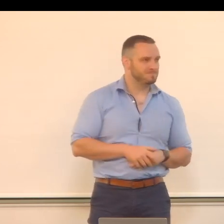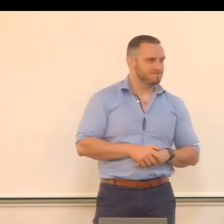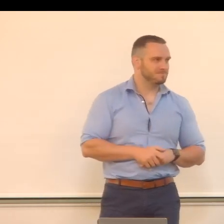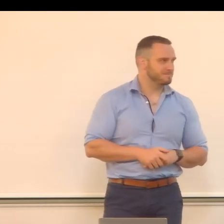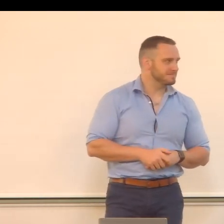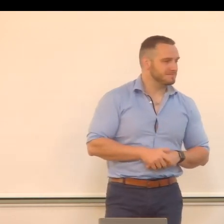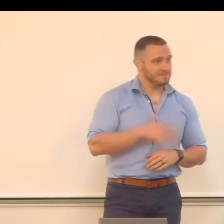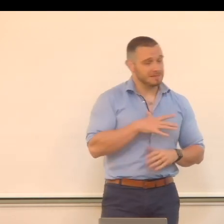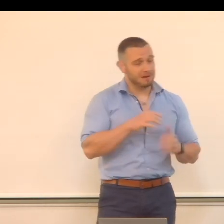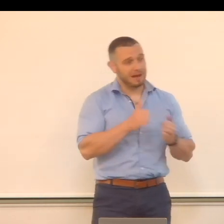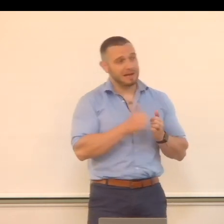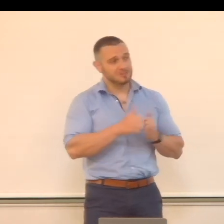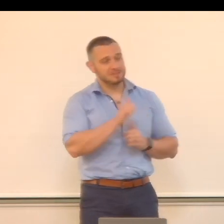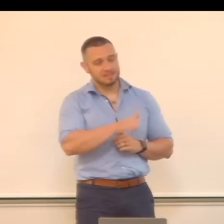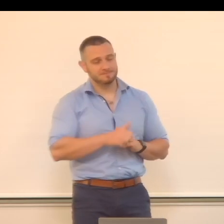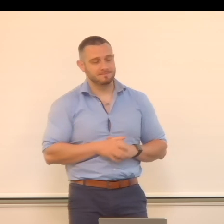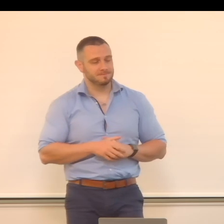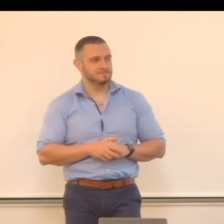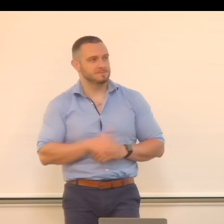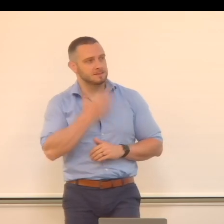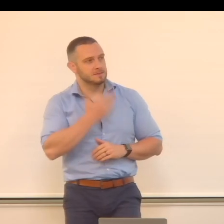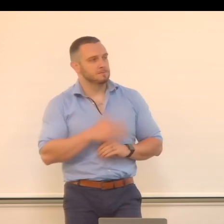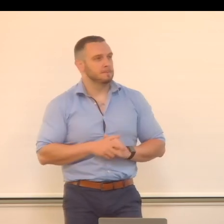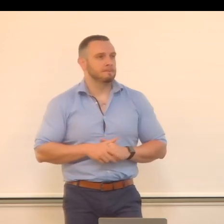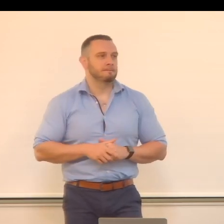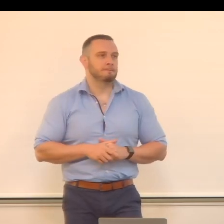But I agree with the path they took, yeah. Okay, thank you for your answer.